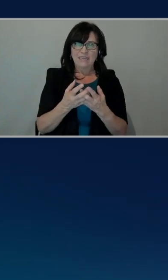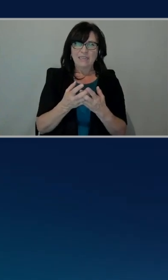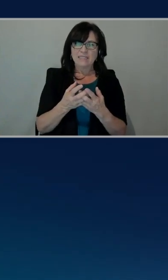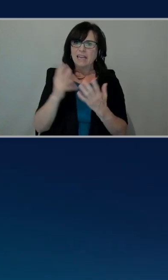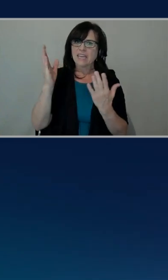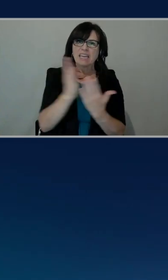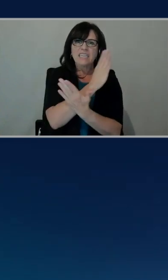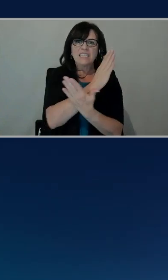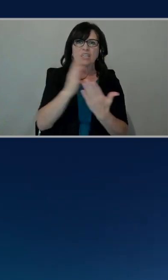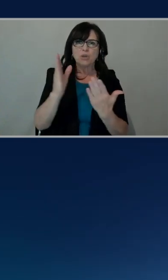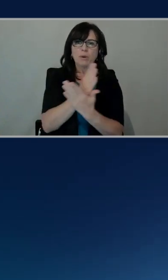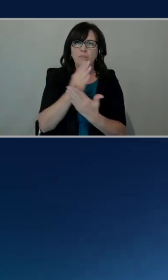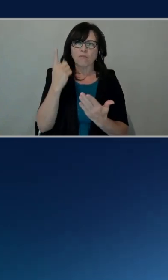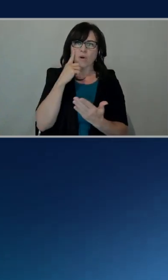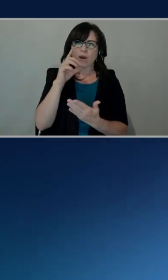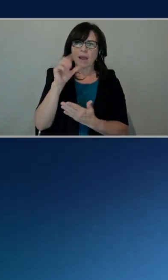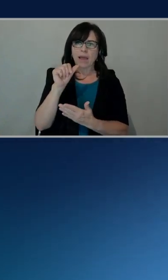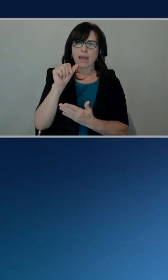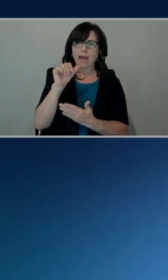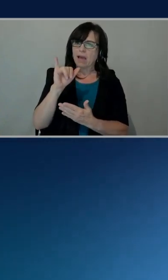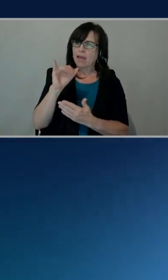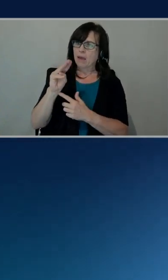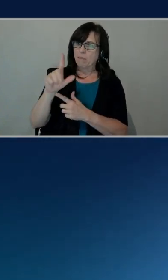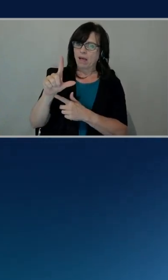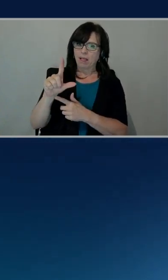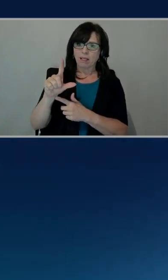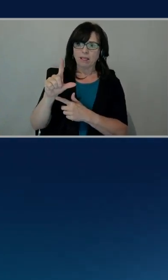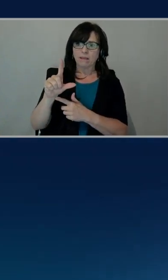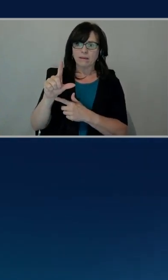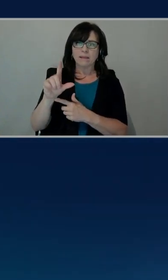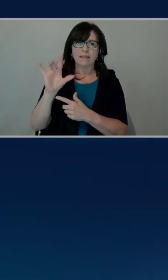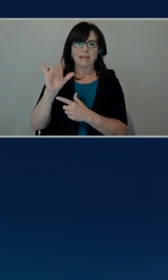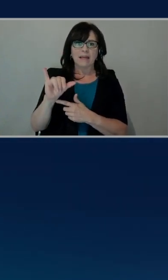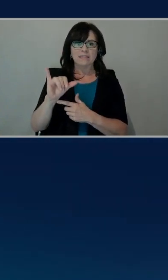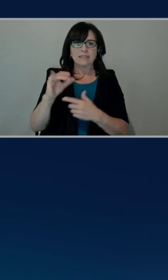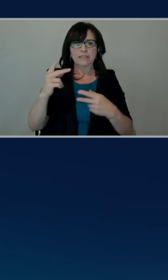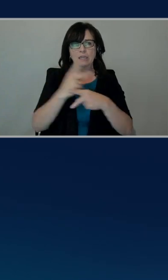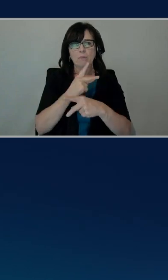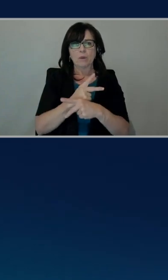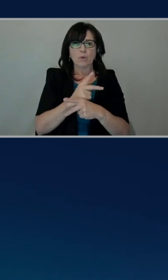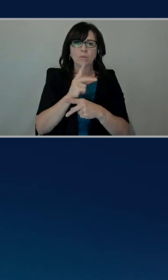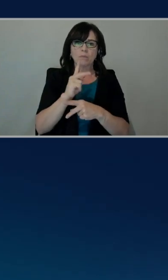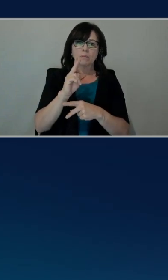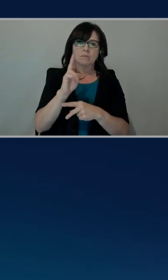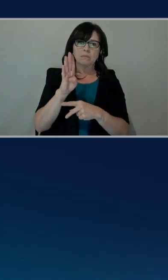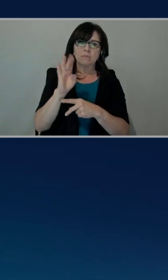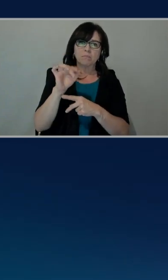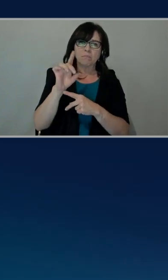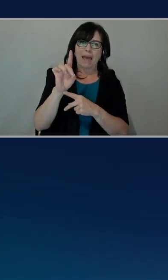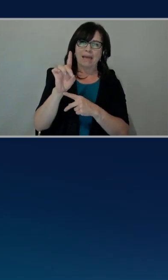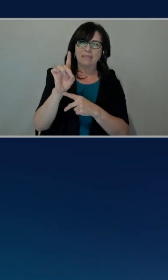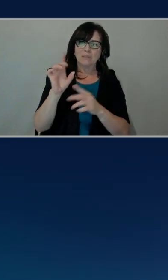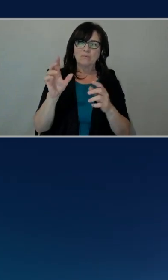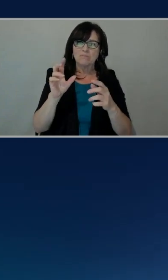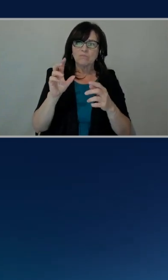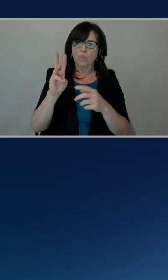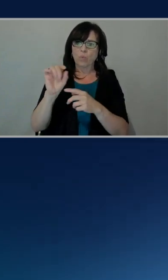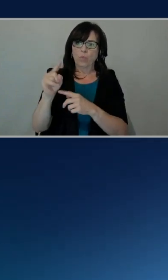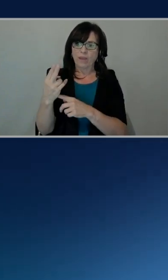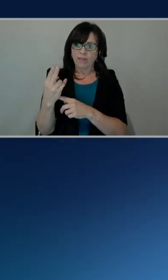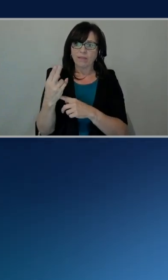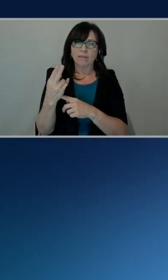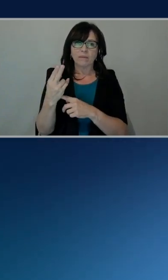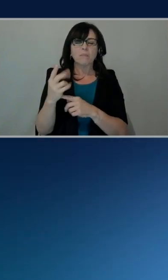for AI/ML, right. Basically it's a compute-bound problem, right? Or in some cases bandwidth-bound, but there are pieces that you can run on the